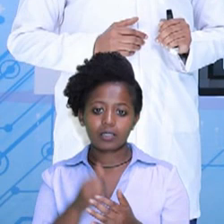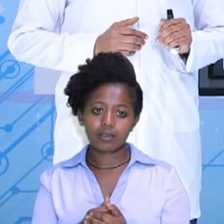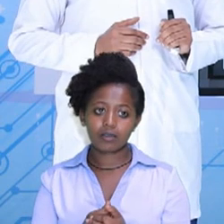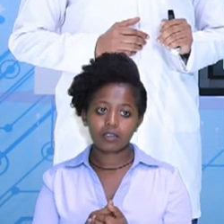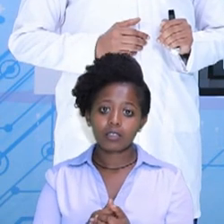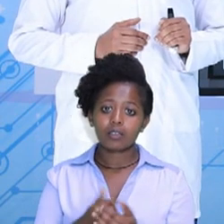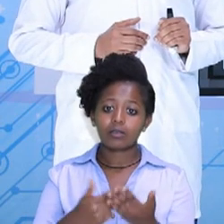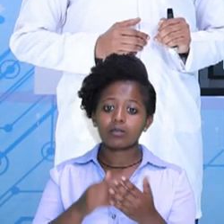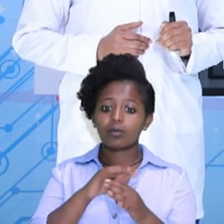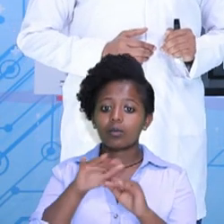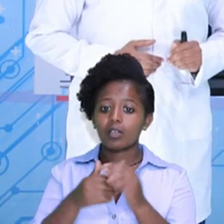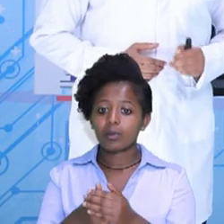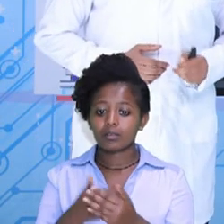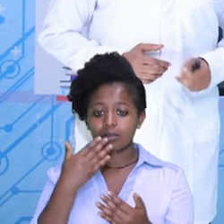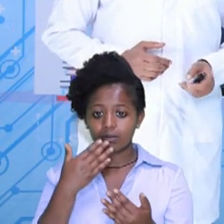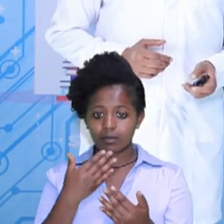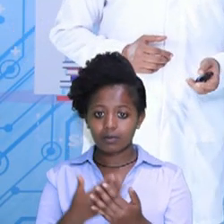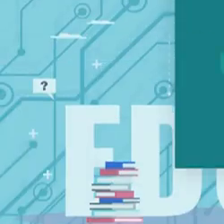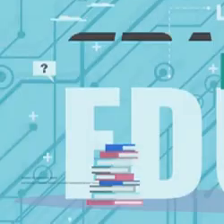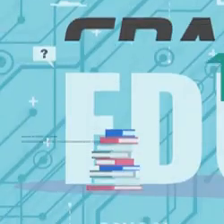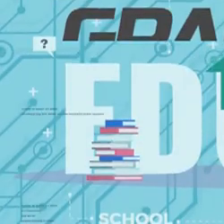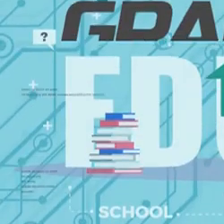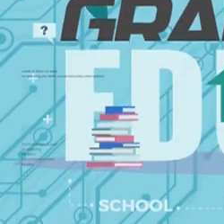This all about what I have. Thank you very much.